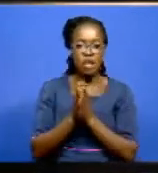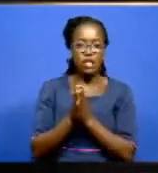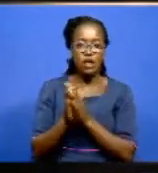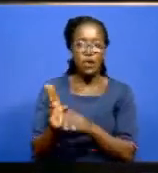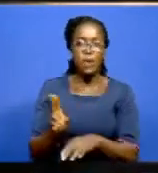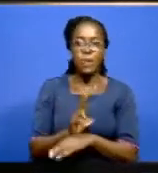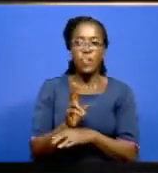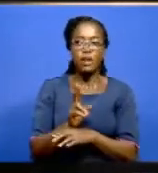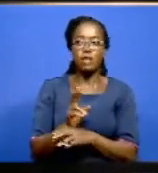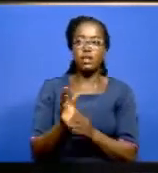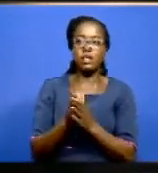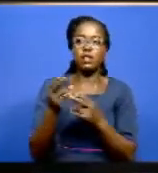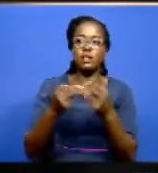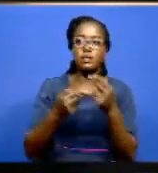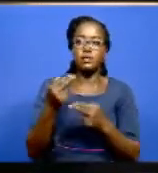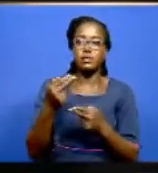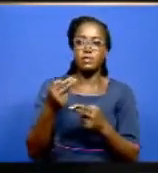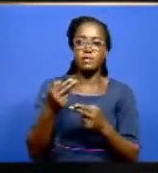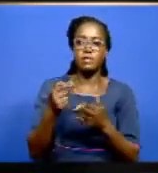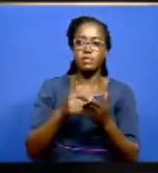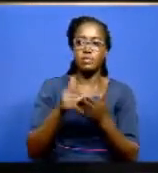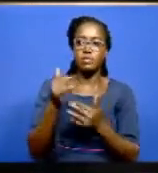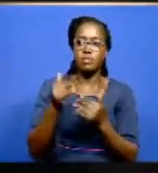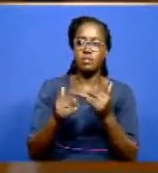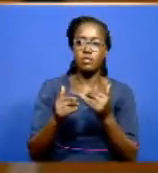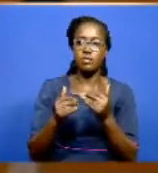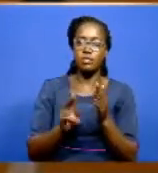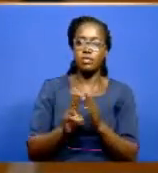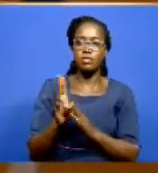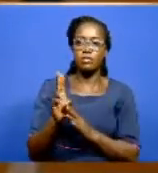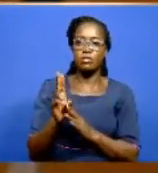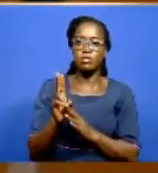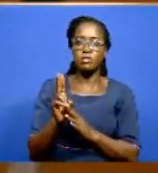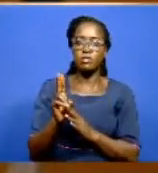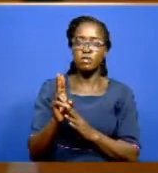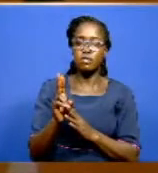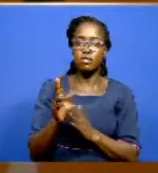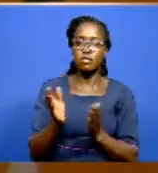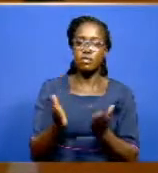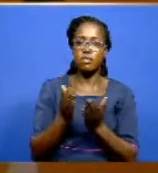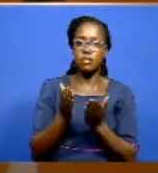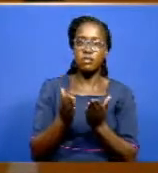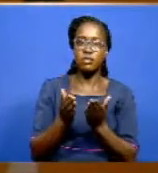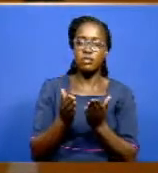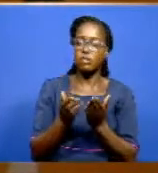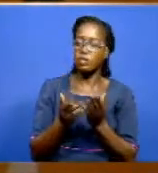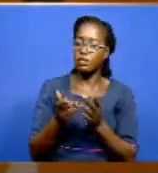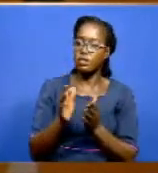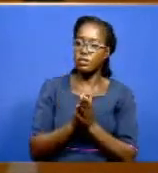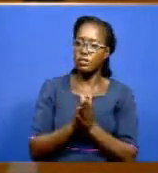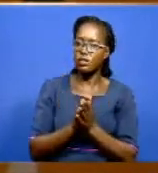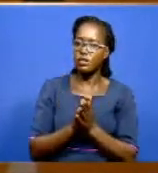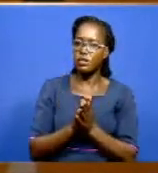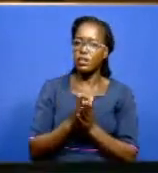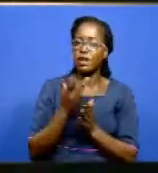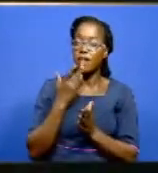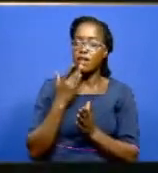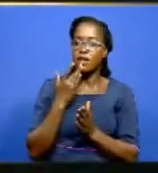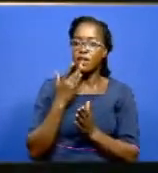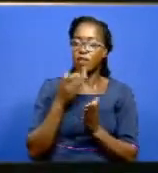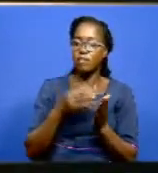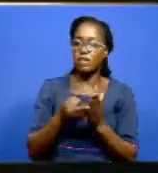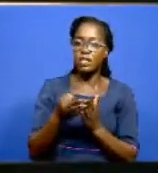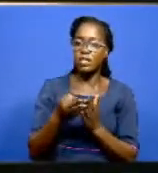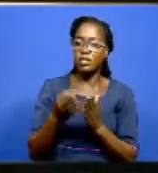propel it even higher. Its weekend surge was helped by an improvement in risk appetite in financial market after President